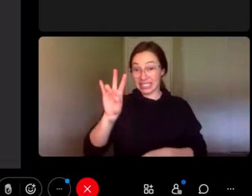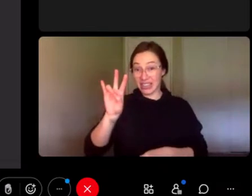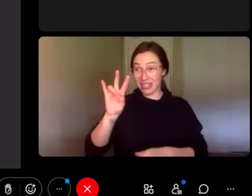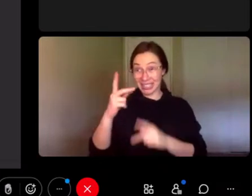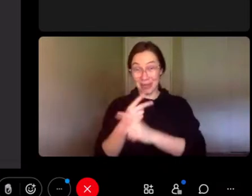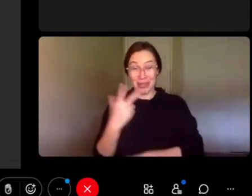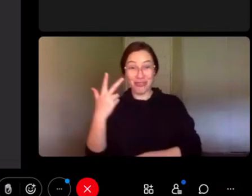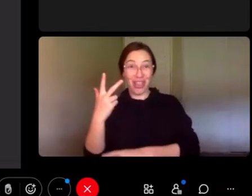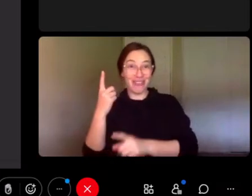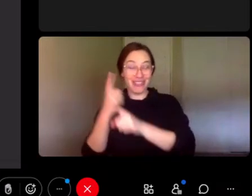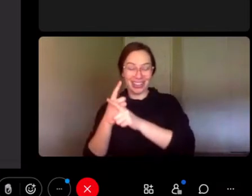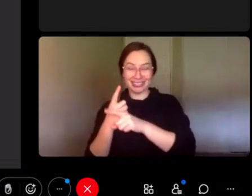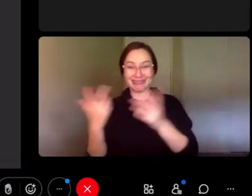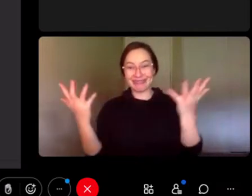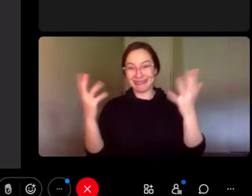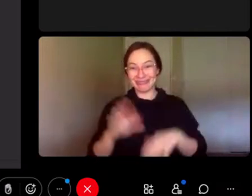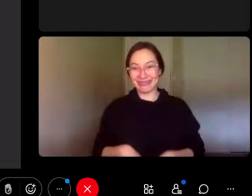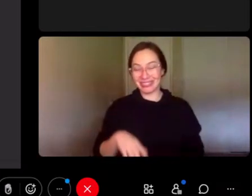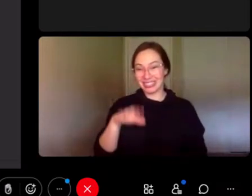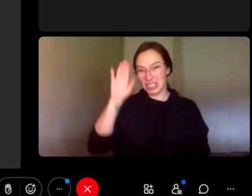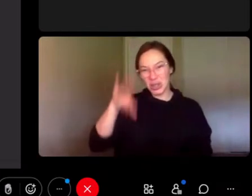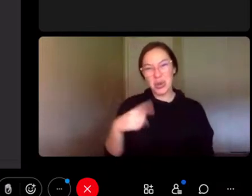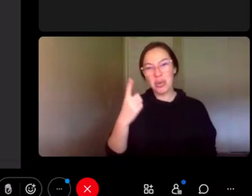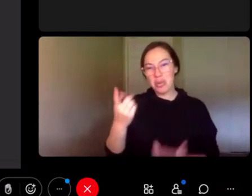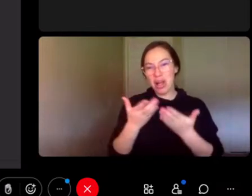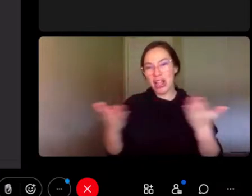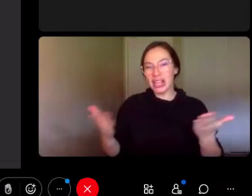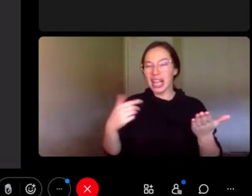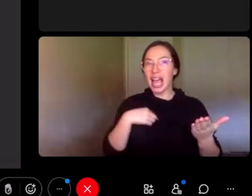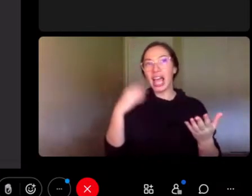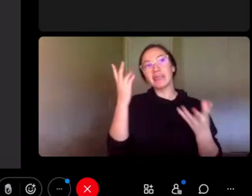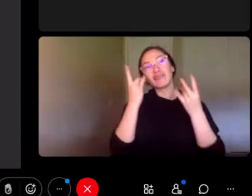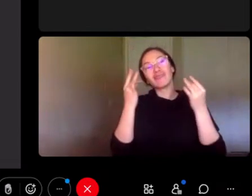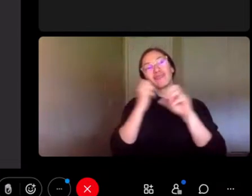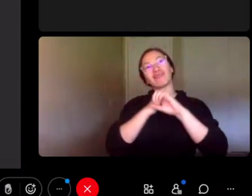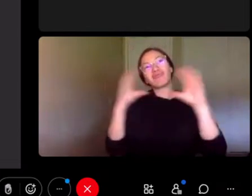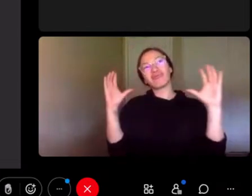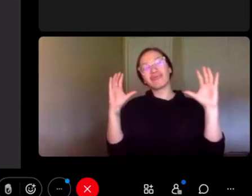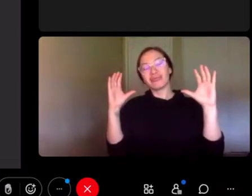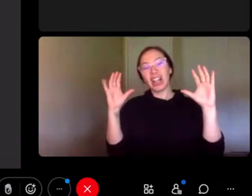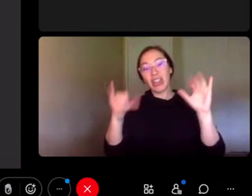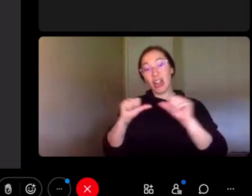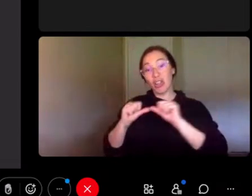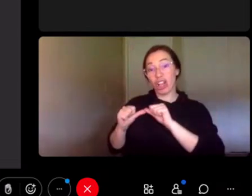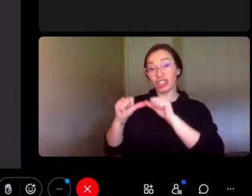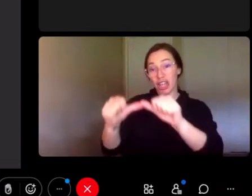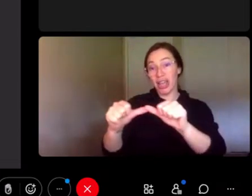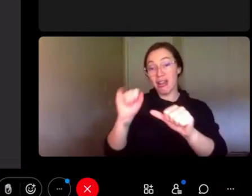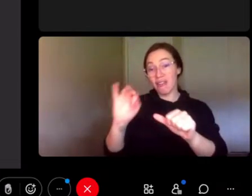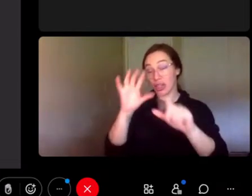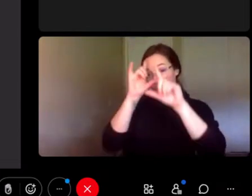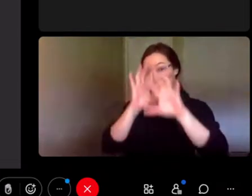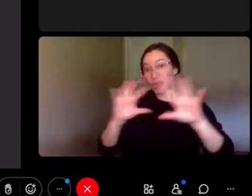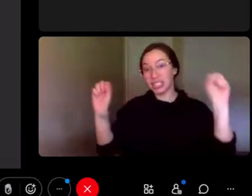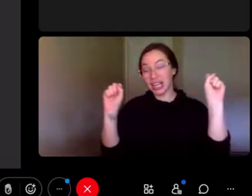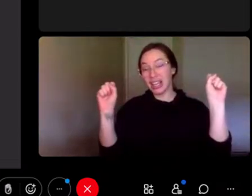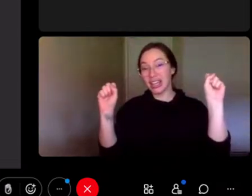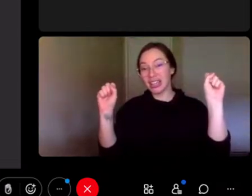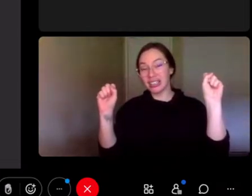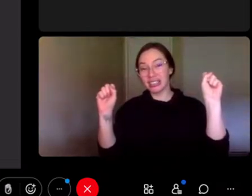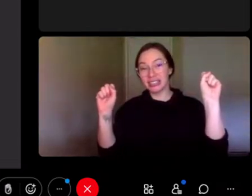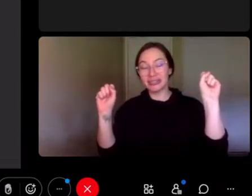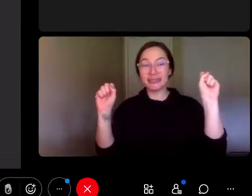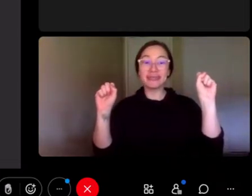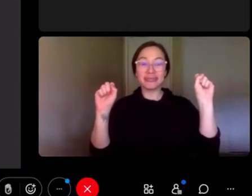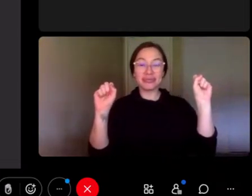7 times 3, right? And you know, one of the things that I think about this is the longevity of the superintendent, not necessarily Frank Miranda,